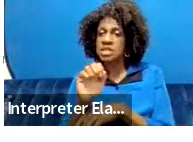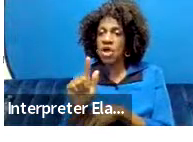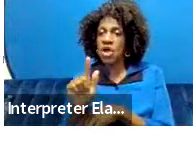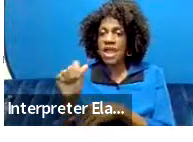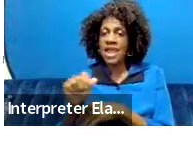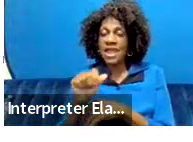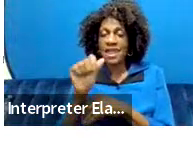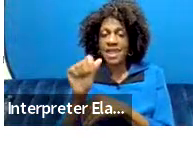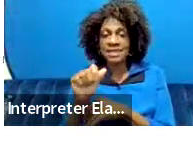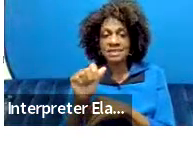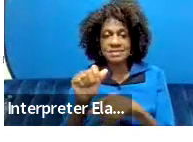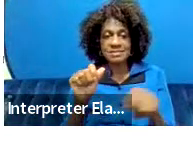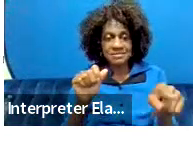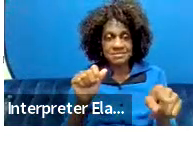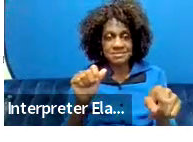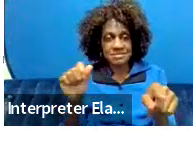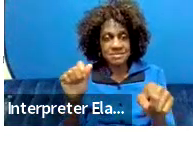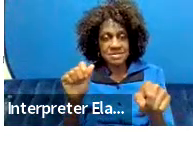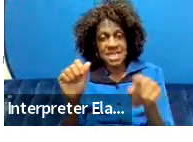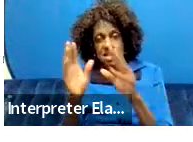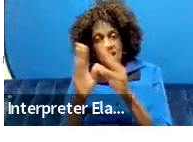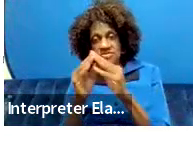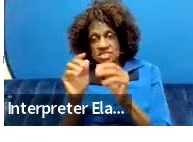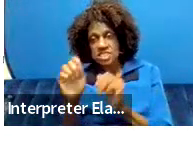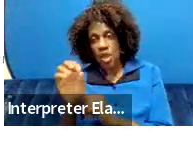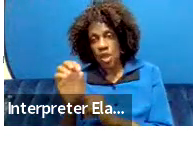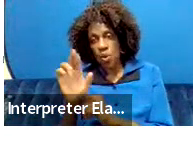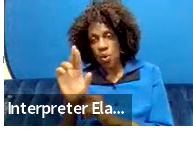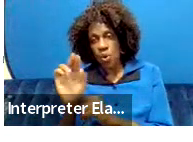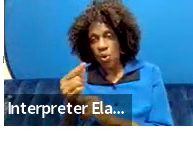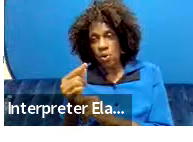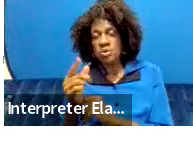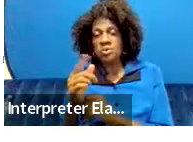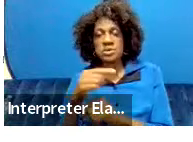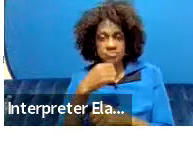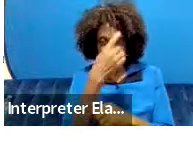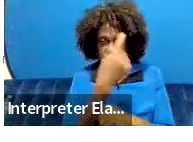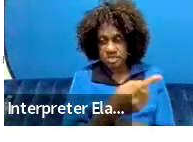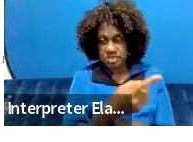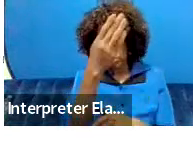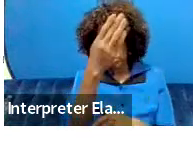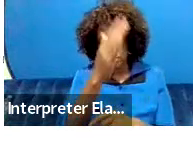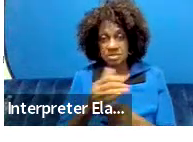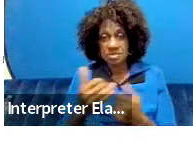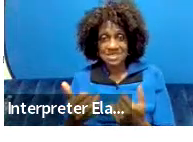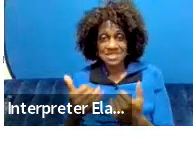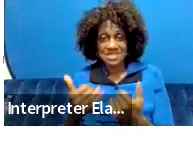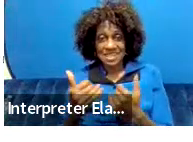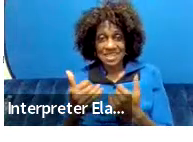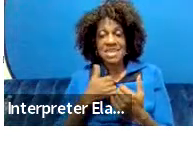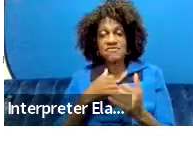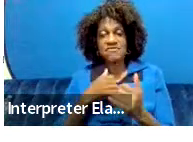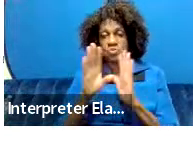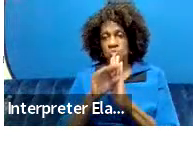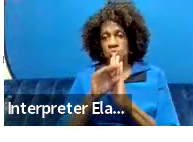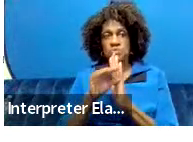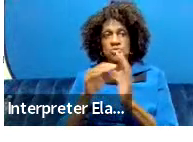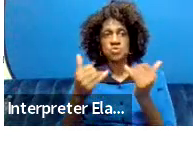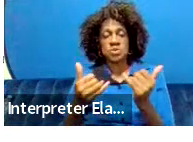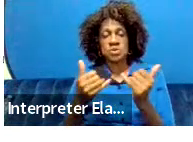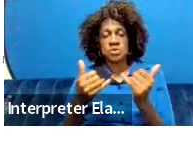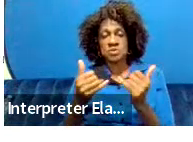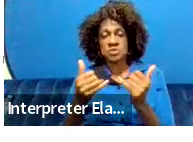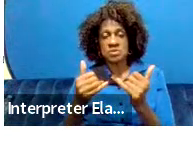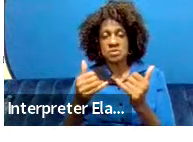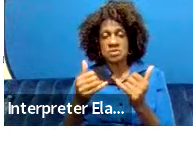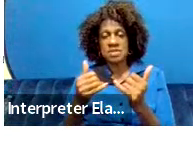webinars@adaconferences.org and we will convey that question to our presenters. Also, please note that today's session is being recorded. Because